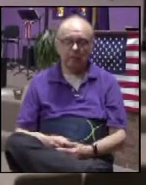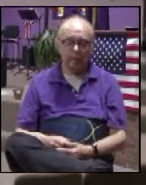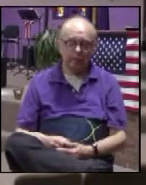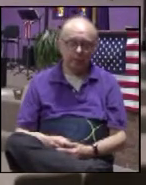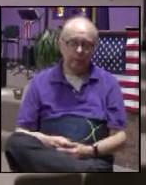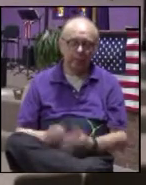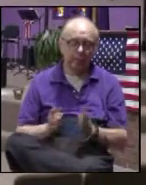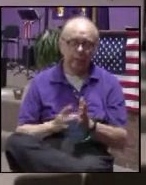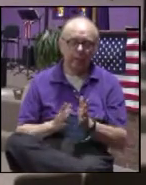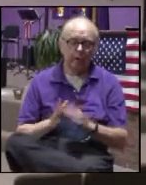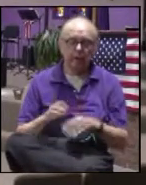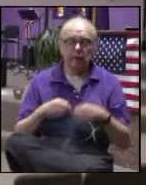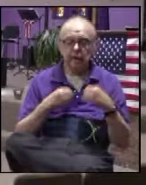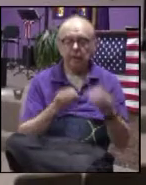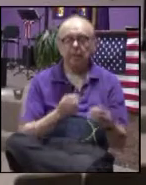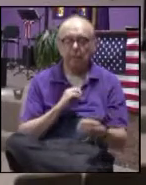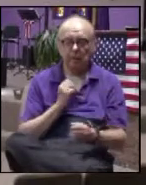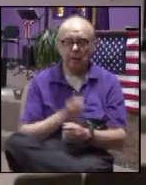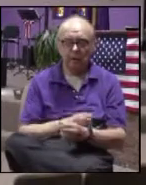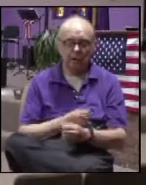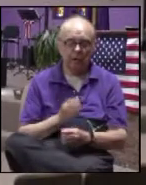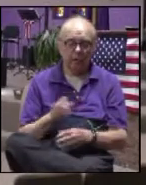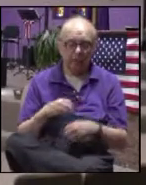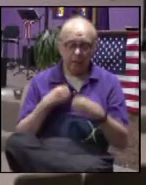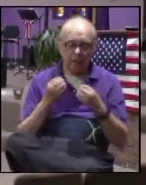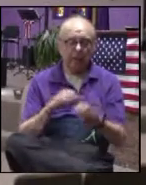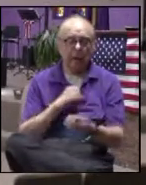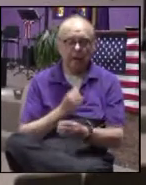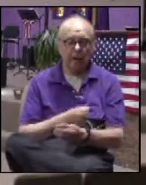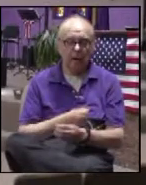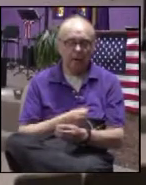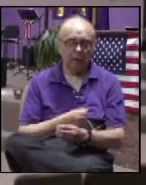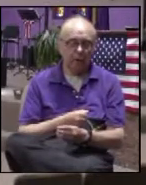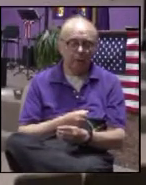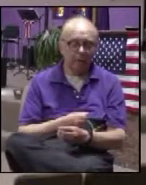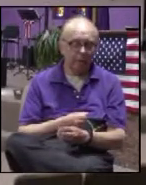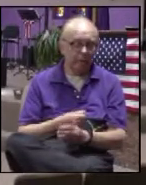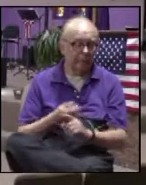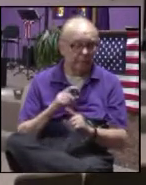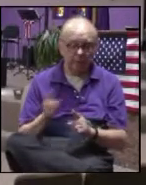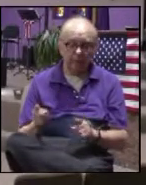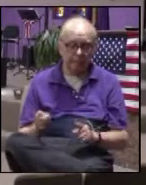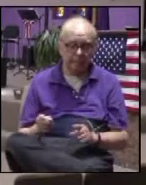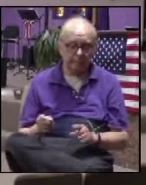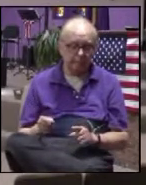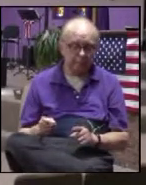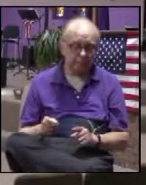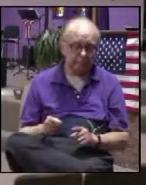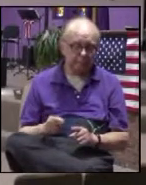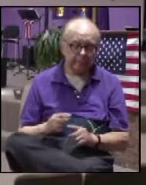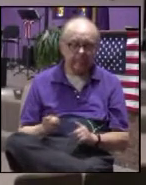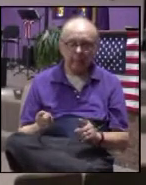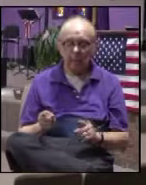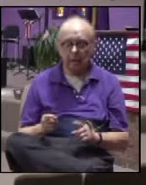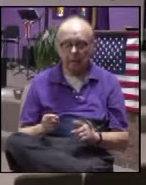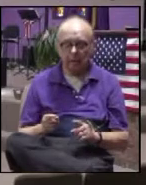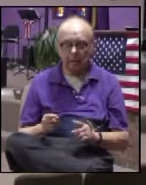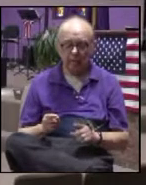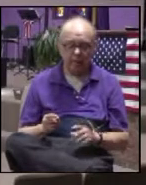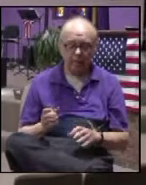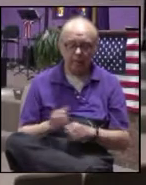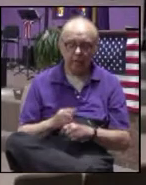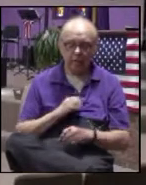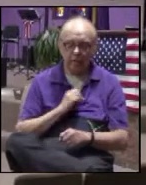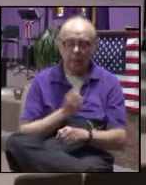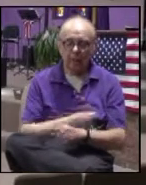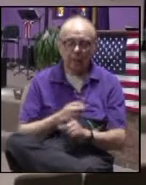I'll give you authority. I don't get my authority from you all. I don't get my authority by some name on a list. I get my